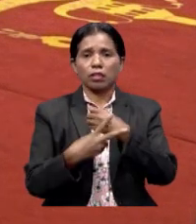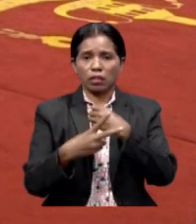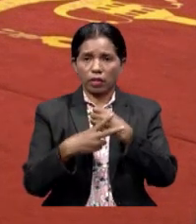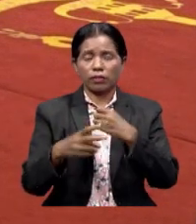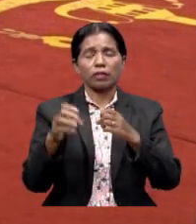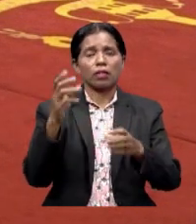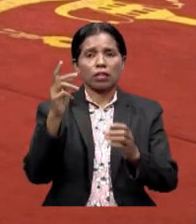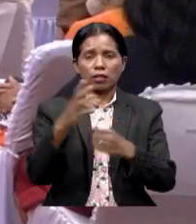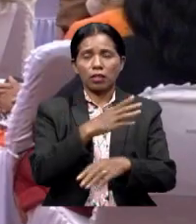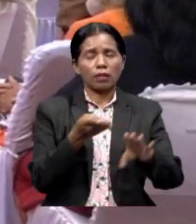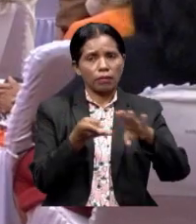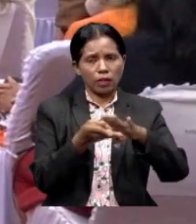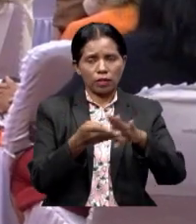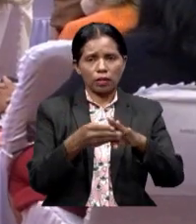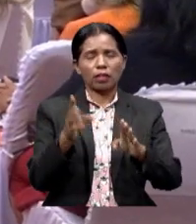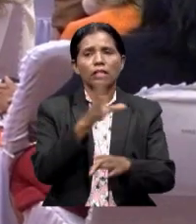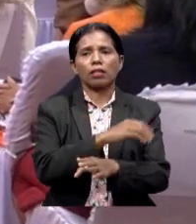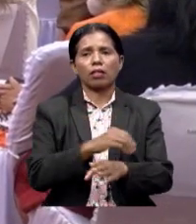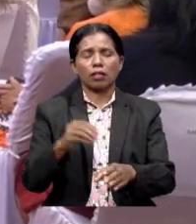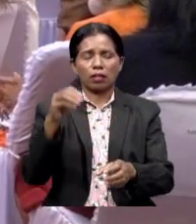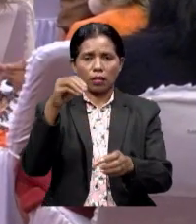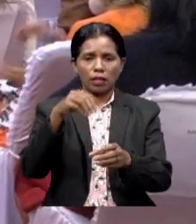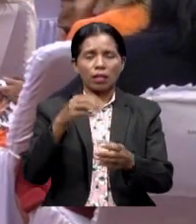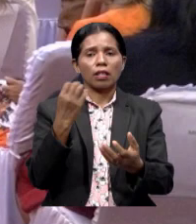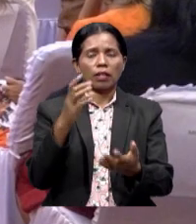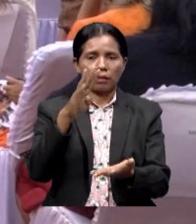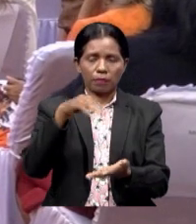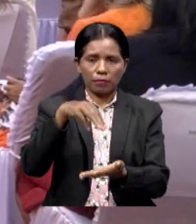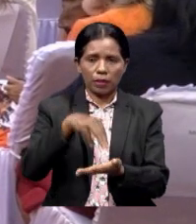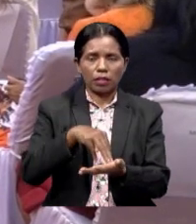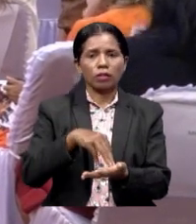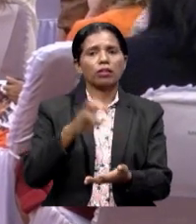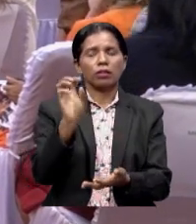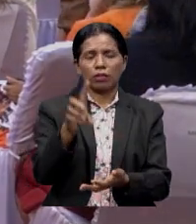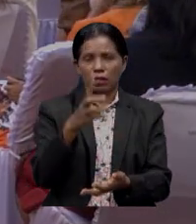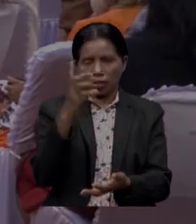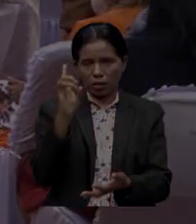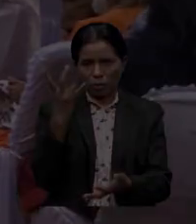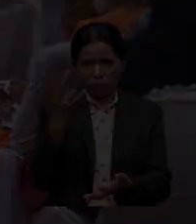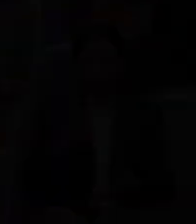susi Ministério Finanças, ela deit bilion san resing hito. João Bosco Dias, Benvides Menes, GMN.